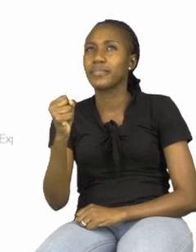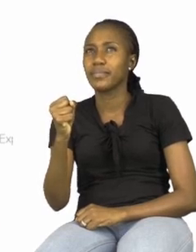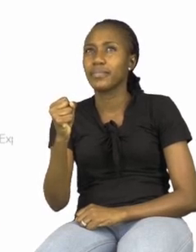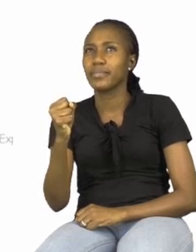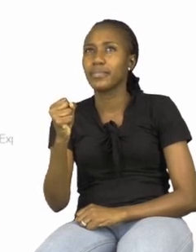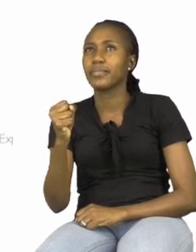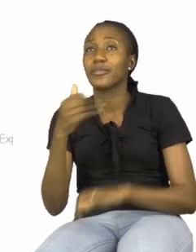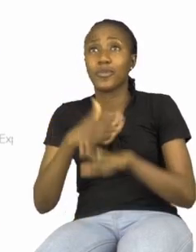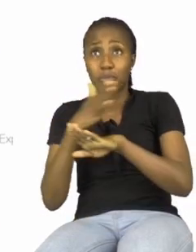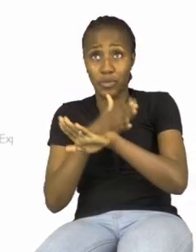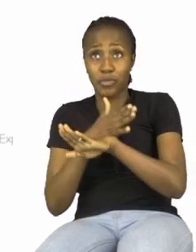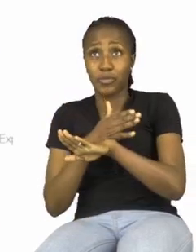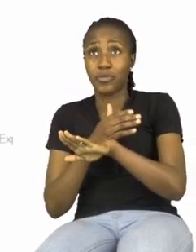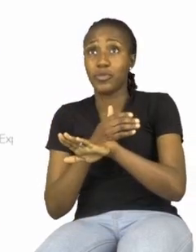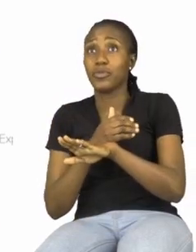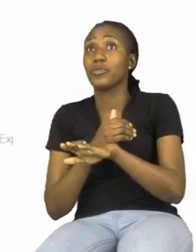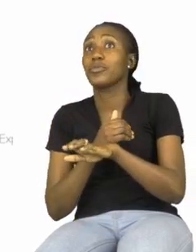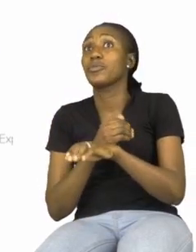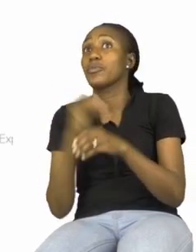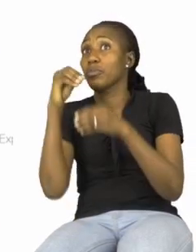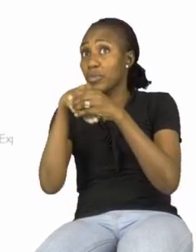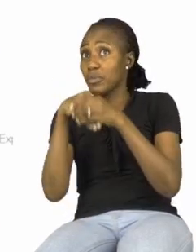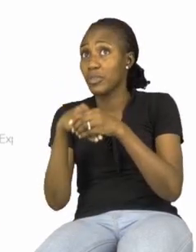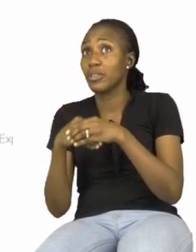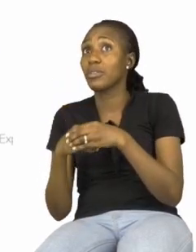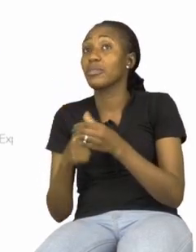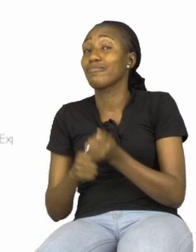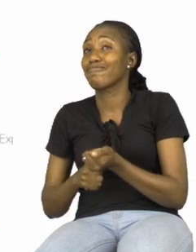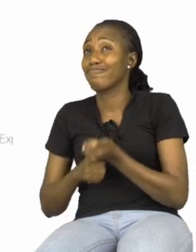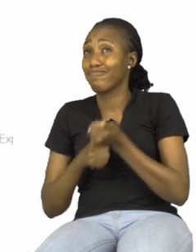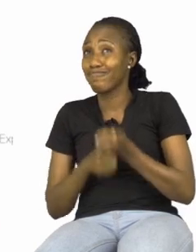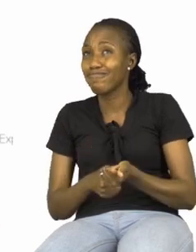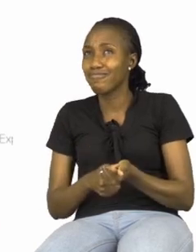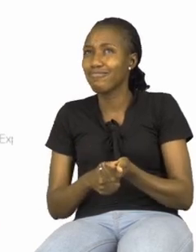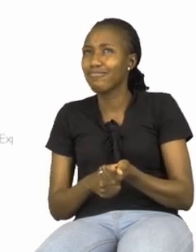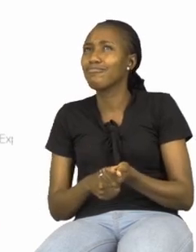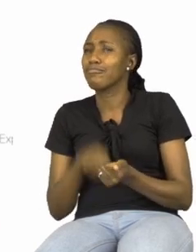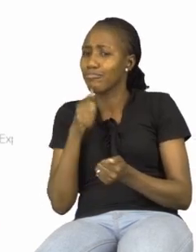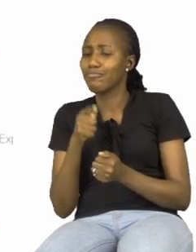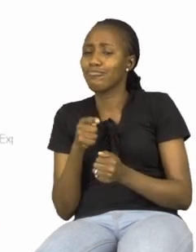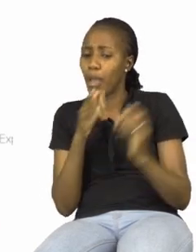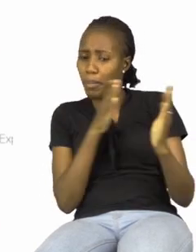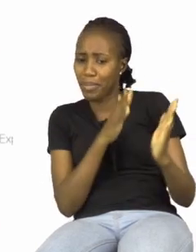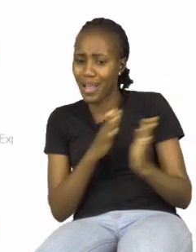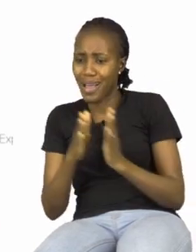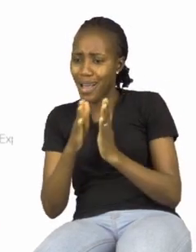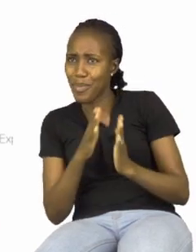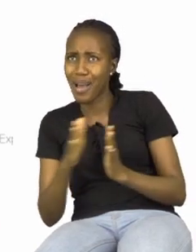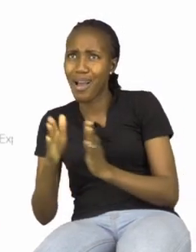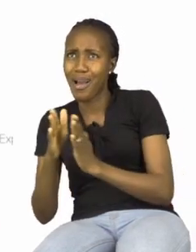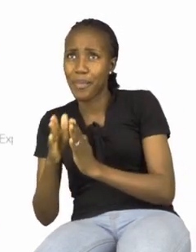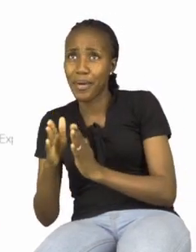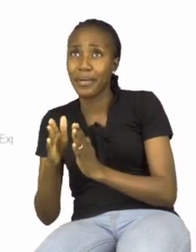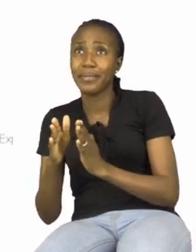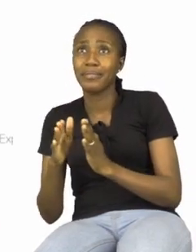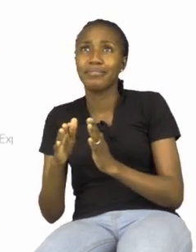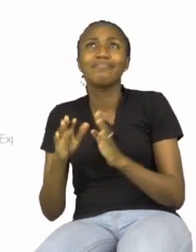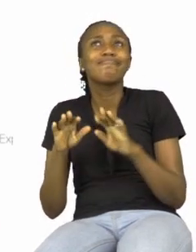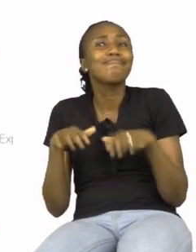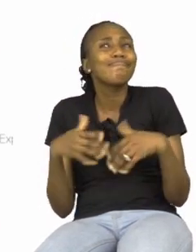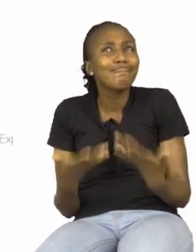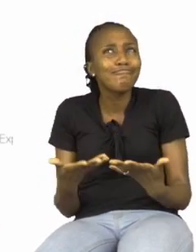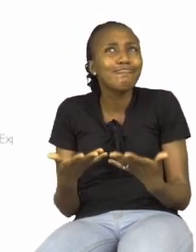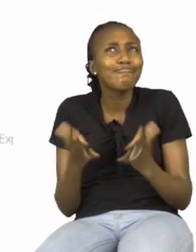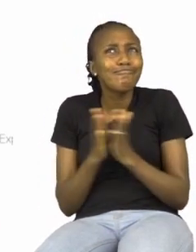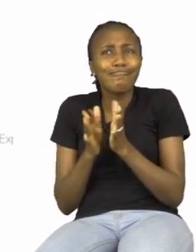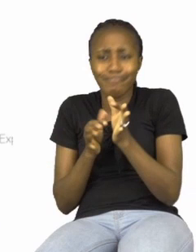hockey player yourself, I'm sure you have a number of plans towards development and all that. Can you just outline